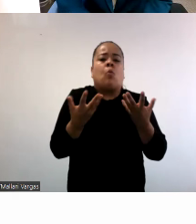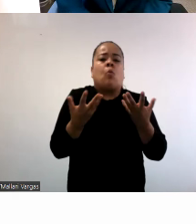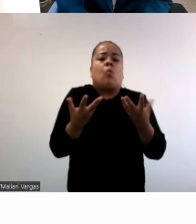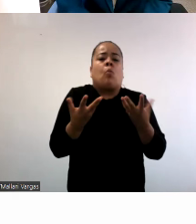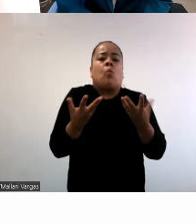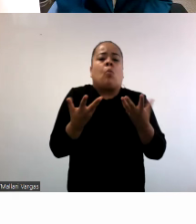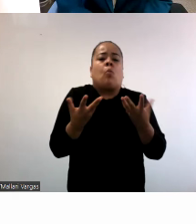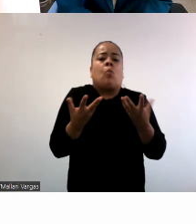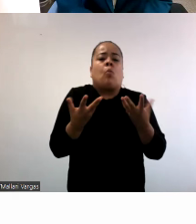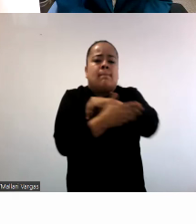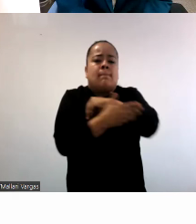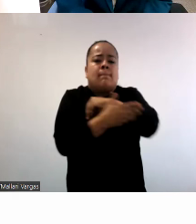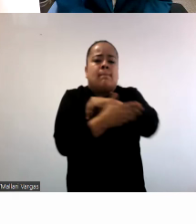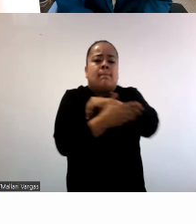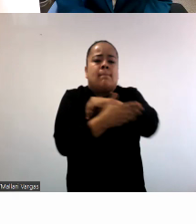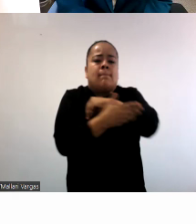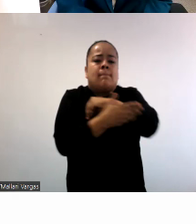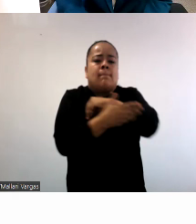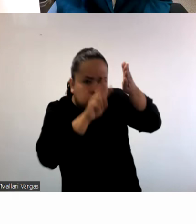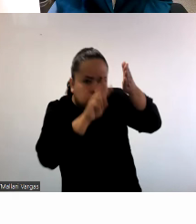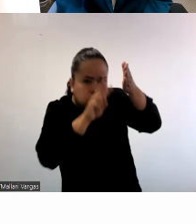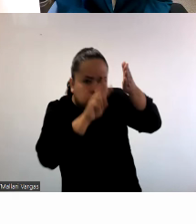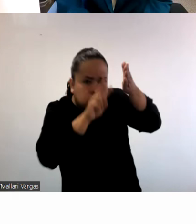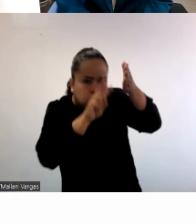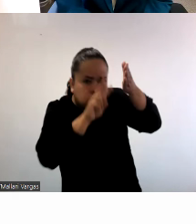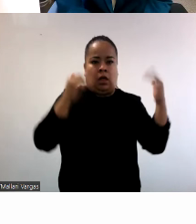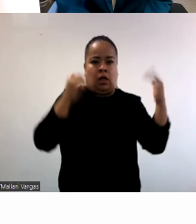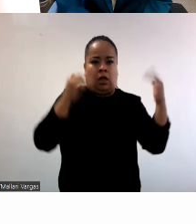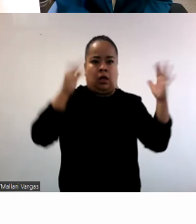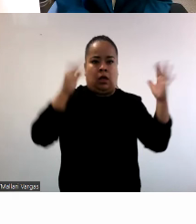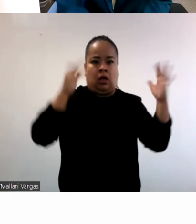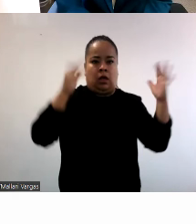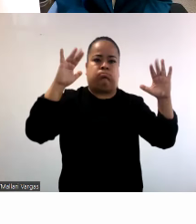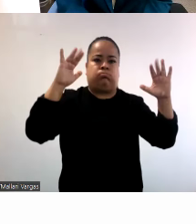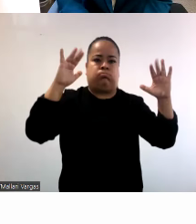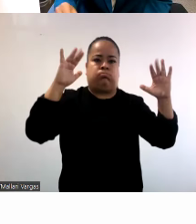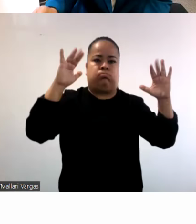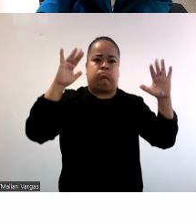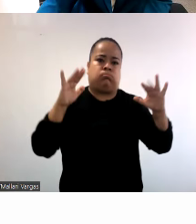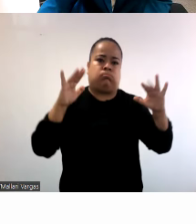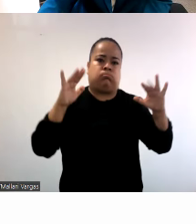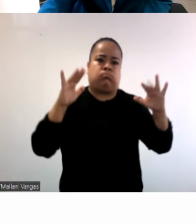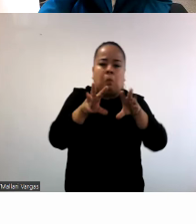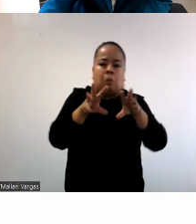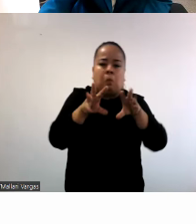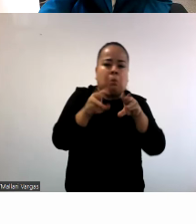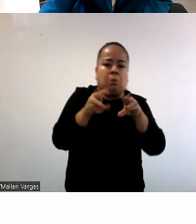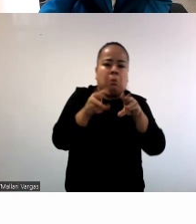cases, and which are, well, this is a rate